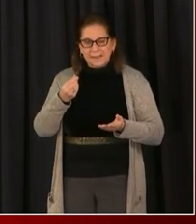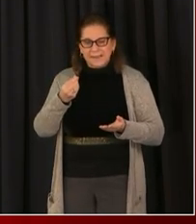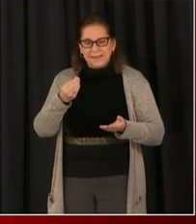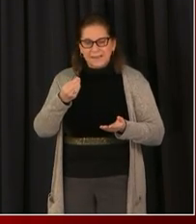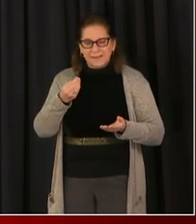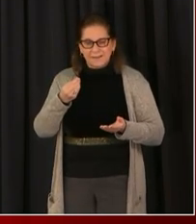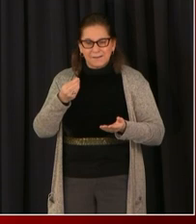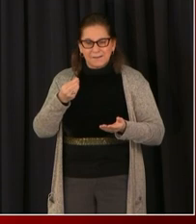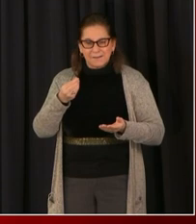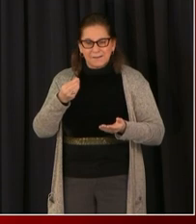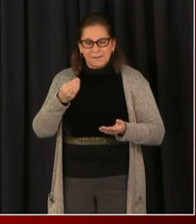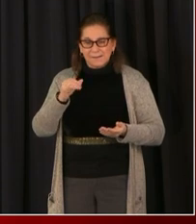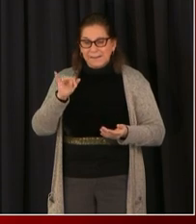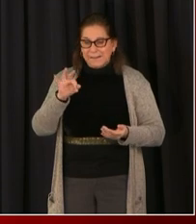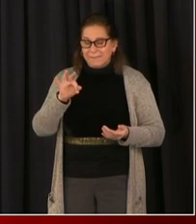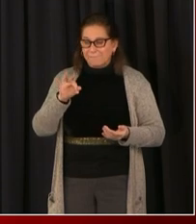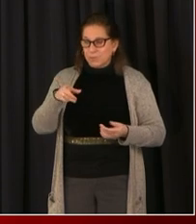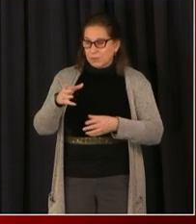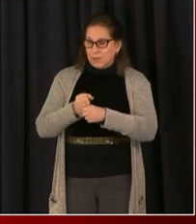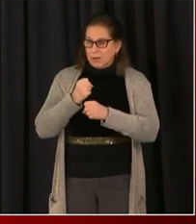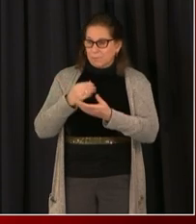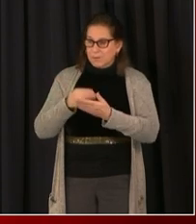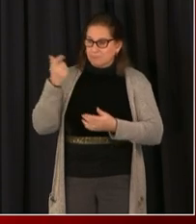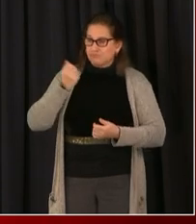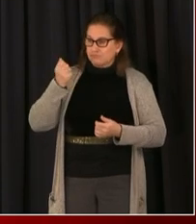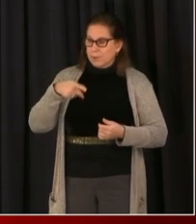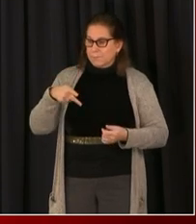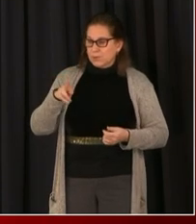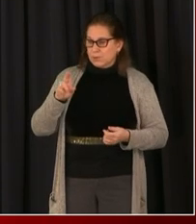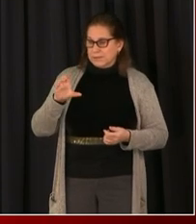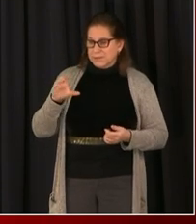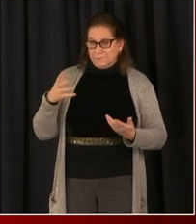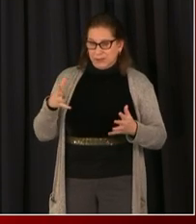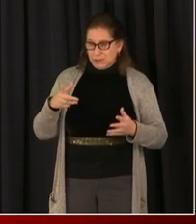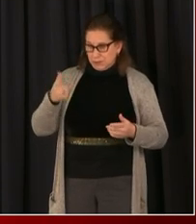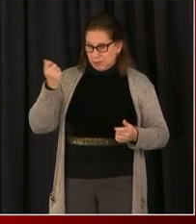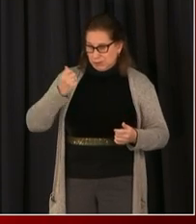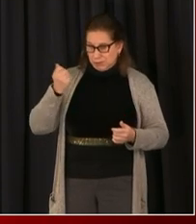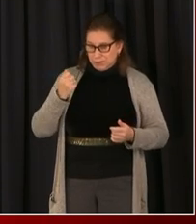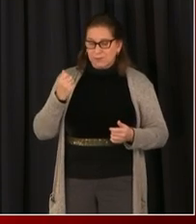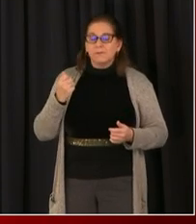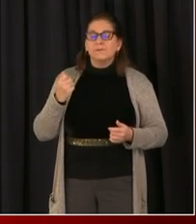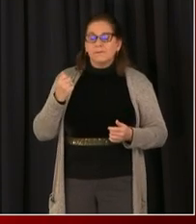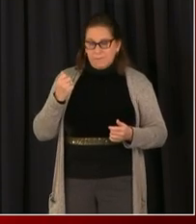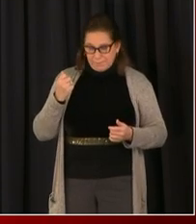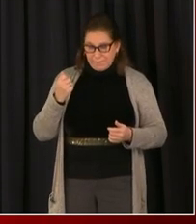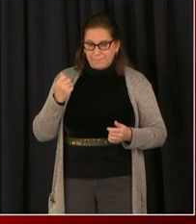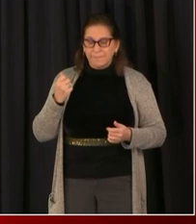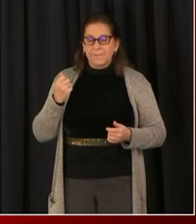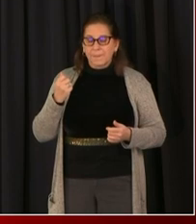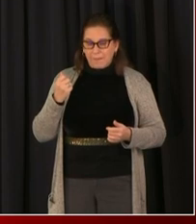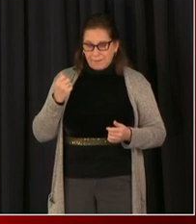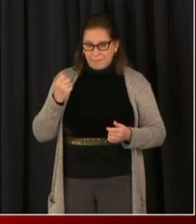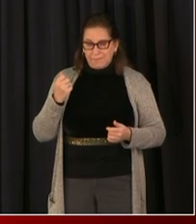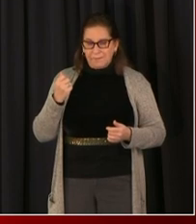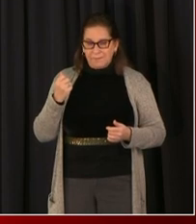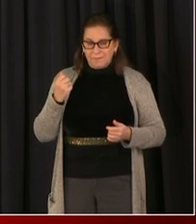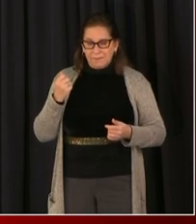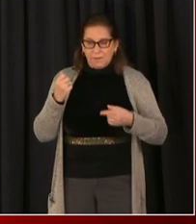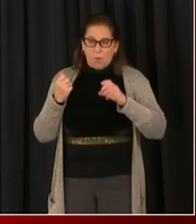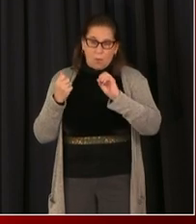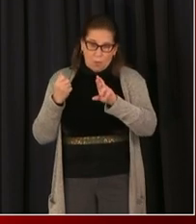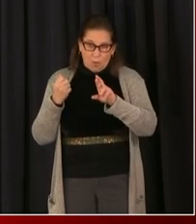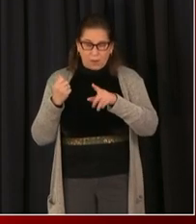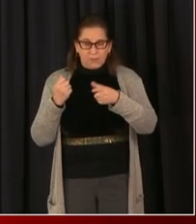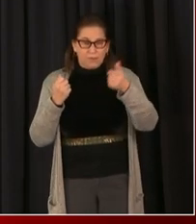pandemic unemployment assistance. With pandemic unemployment assistance, or PUA,